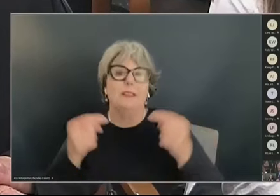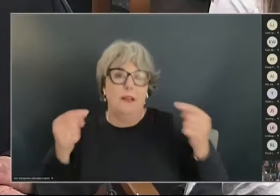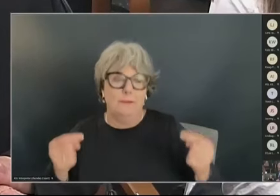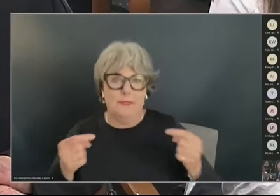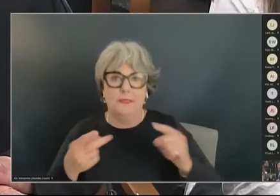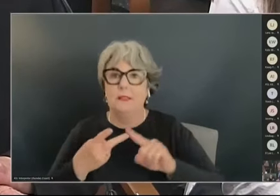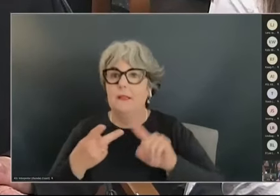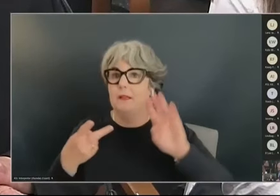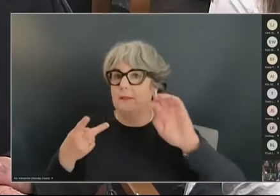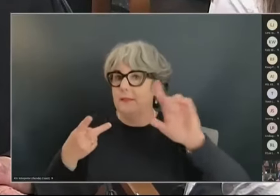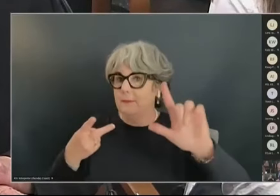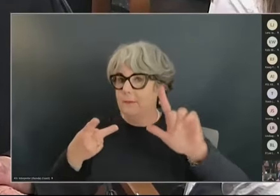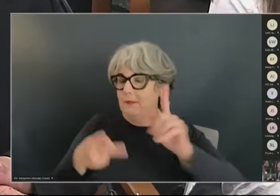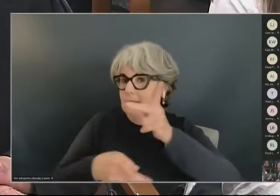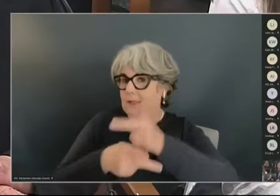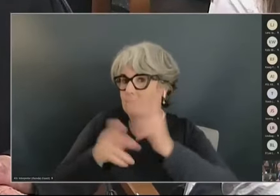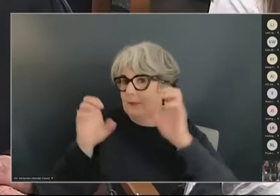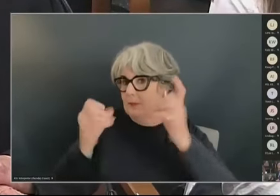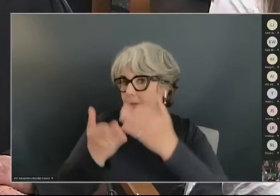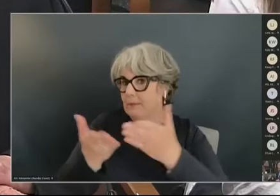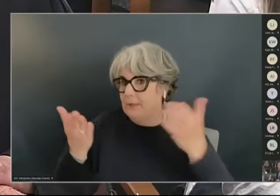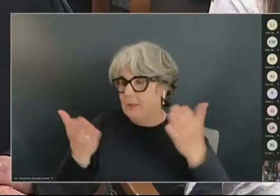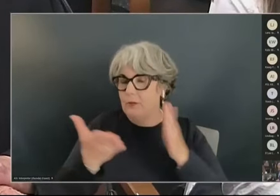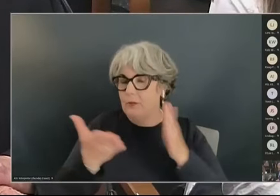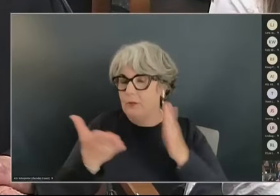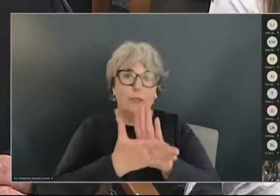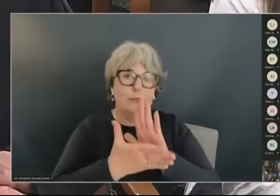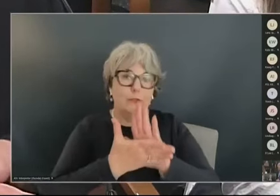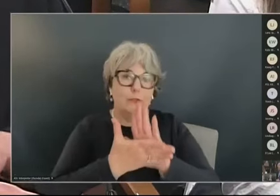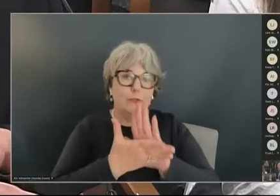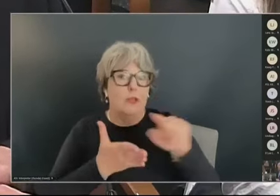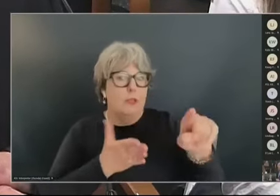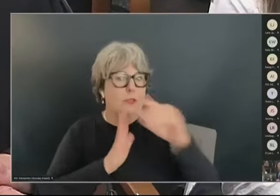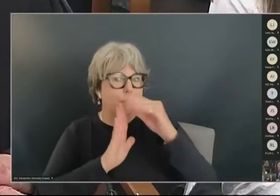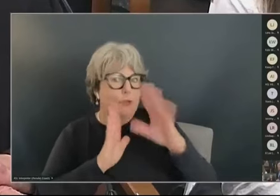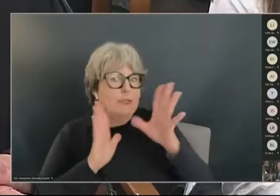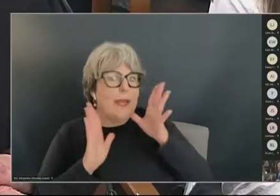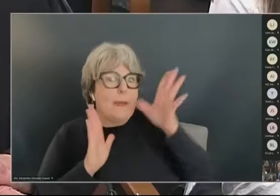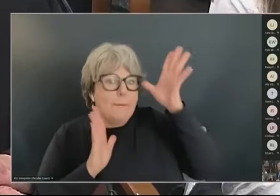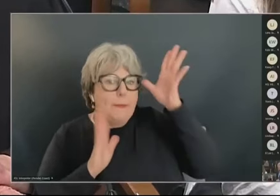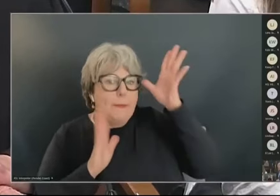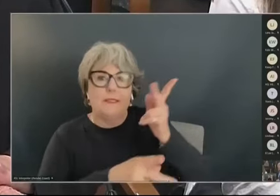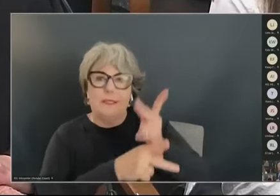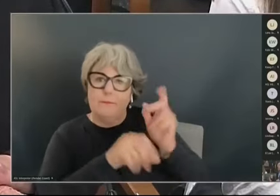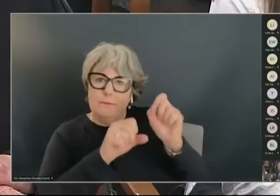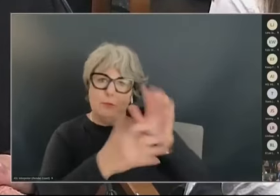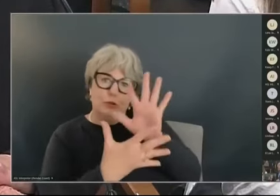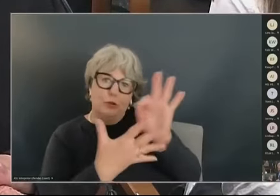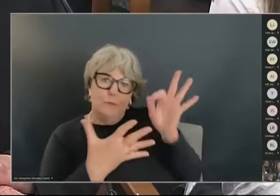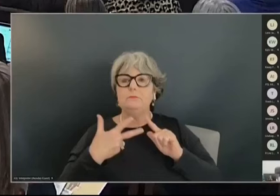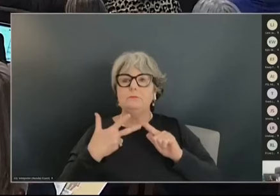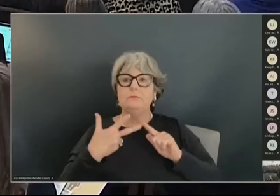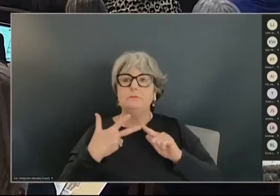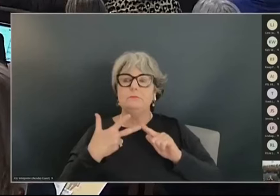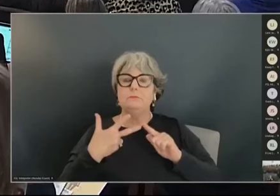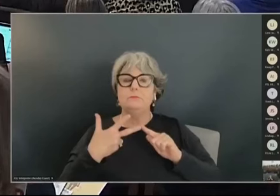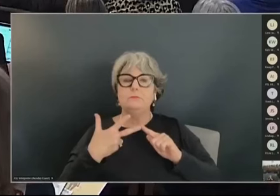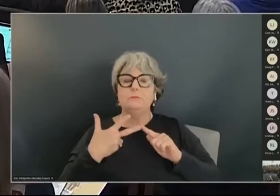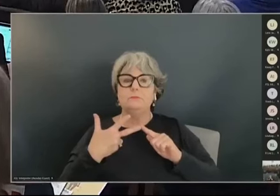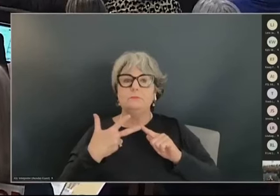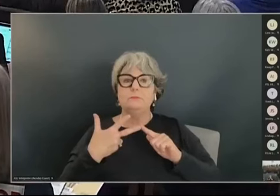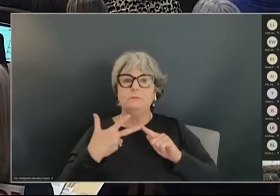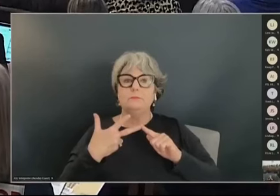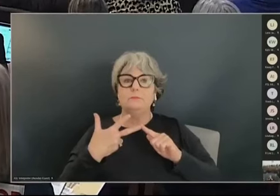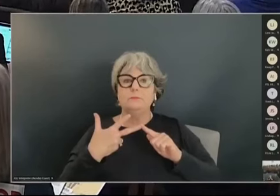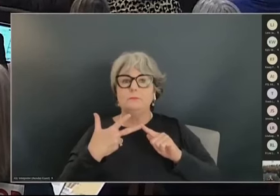bill preserves educational materials in schools so that students and their parents maintain the ability to choose what they read. The bill